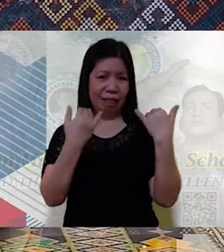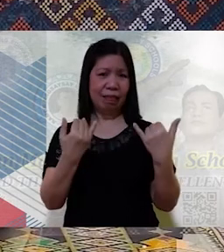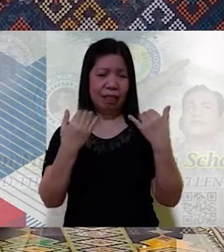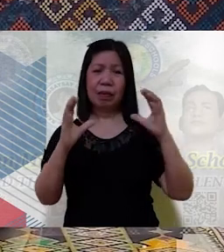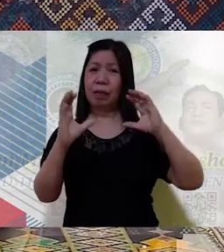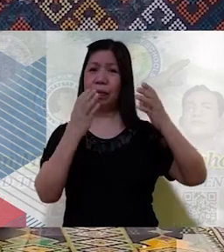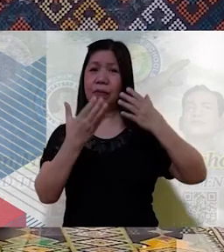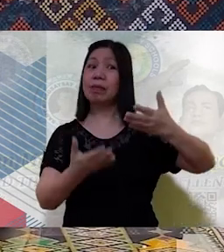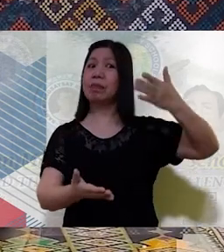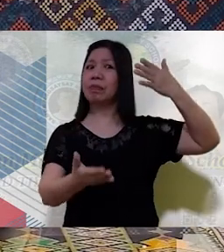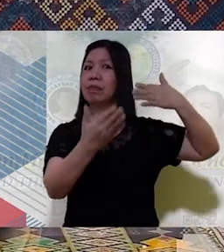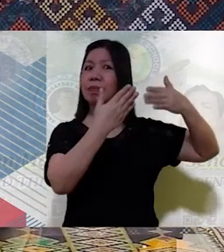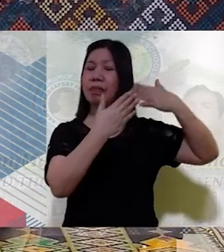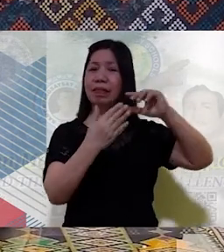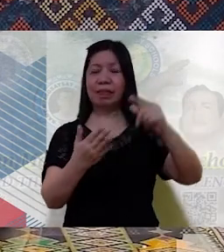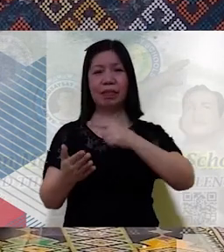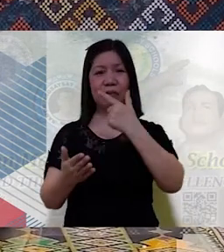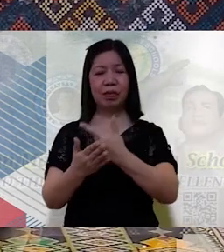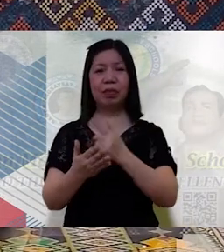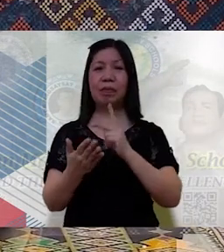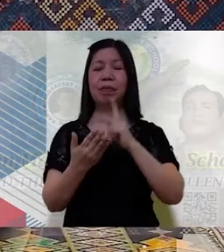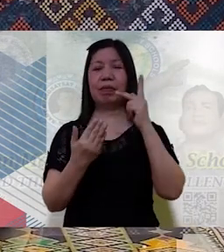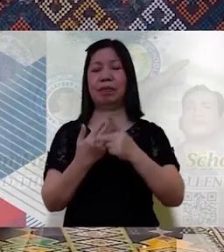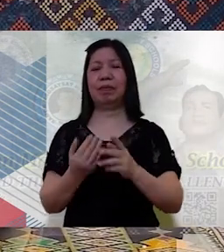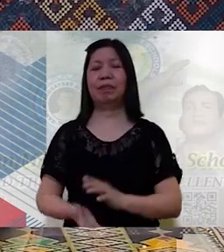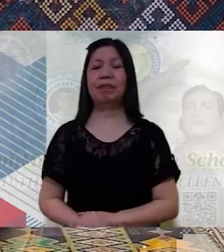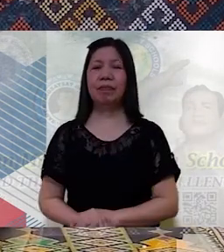to earlier graduation exercises.